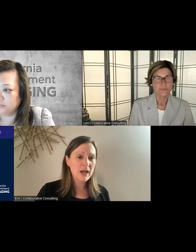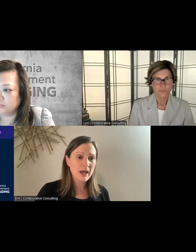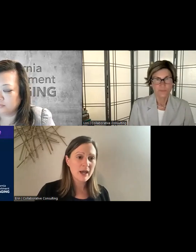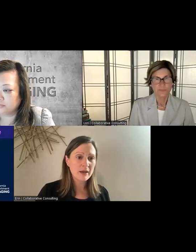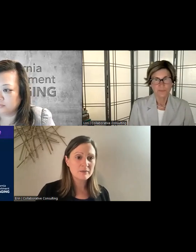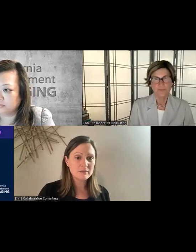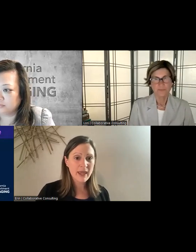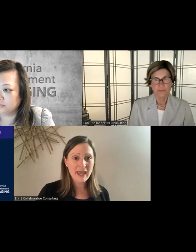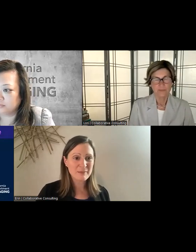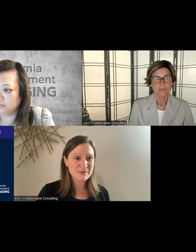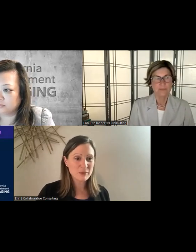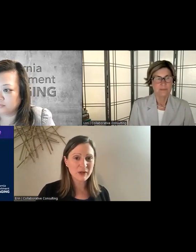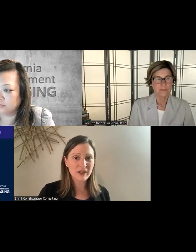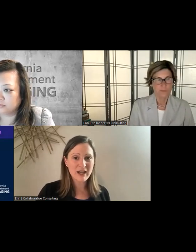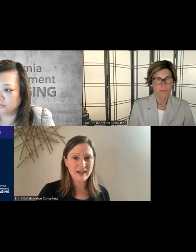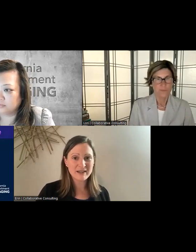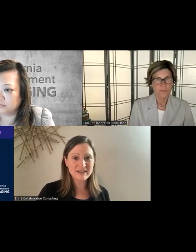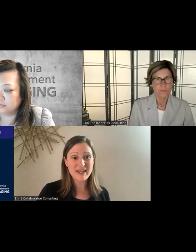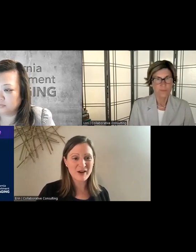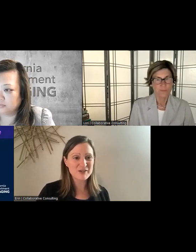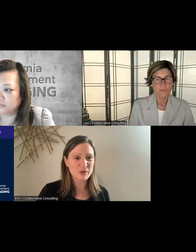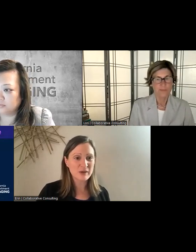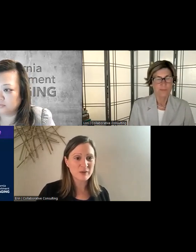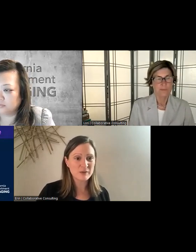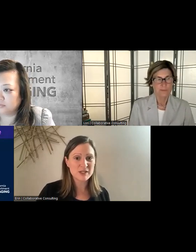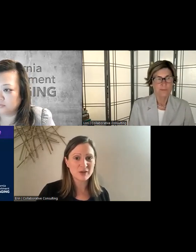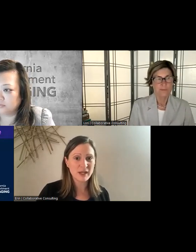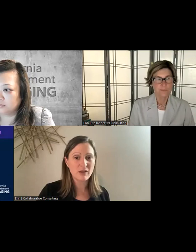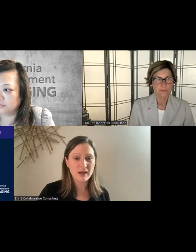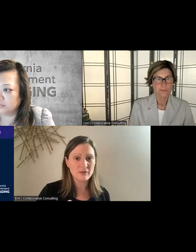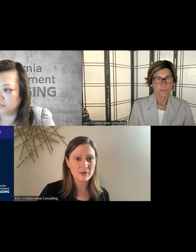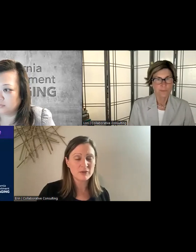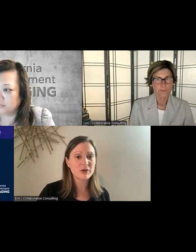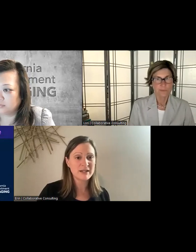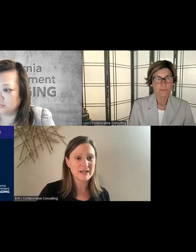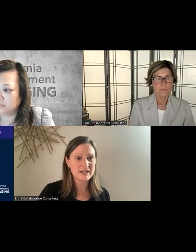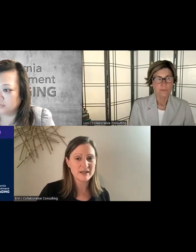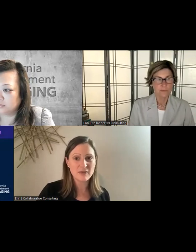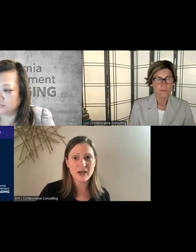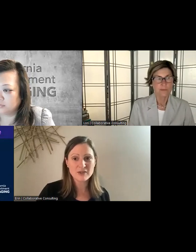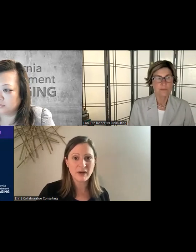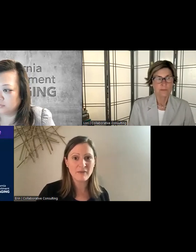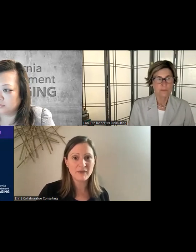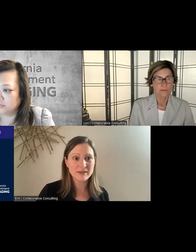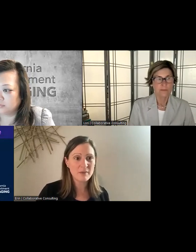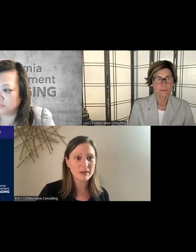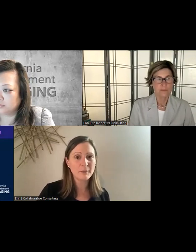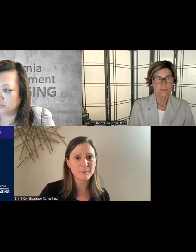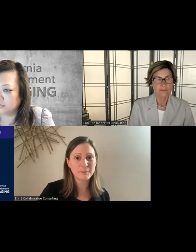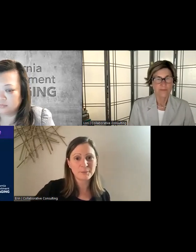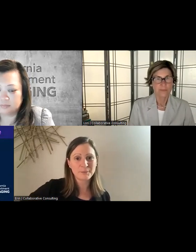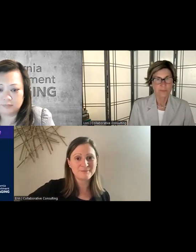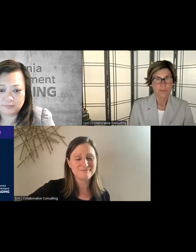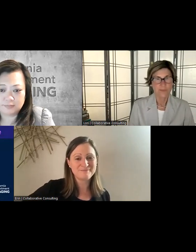or camps, or daycare. So there was certainly a lot of good ideas and thoughts around that topic.